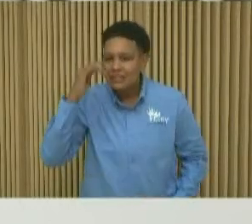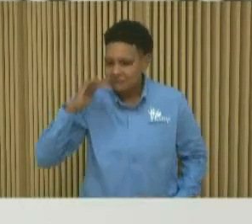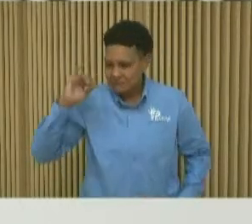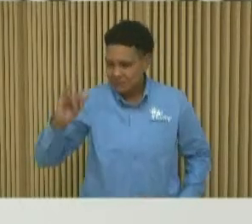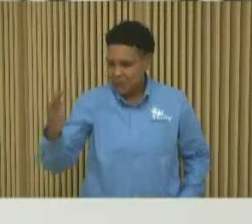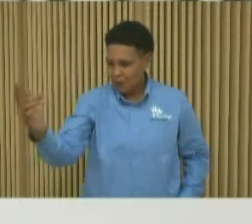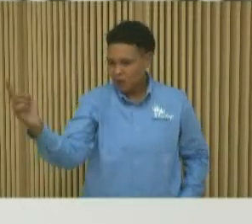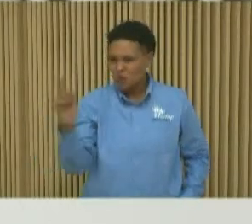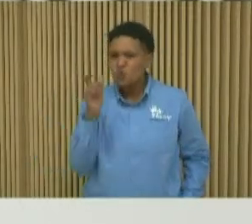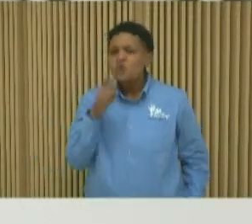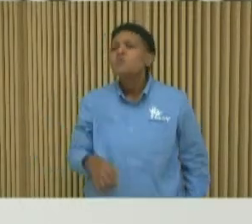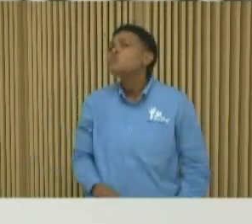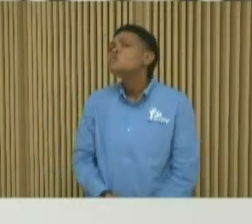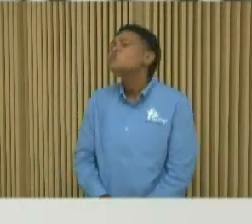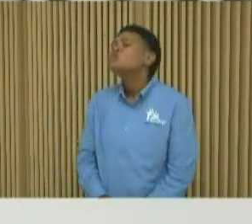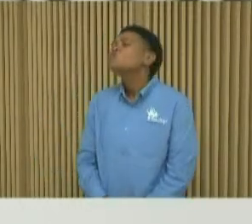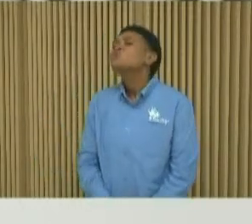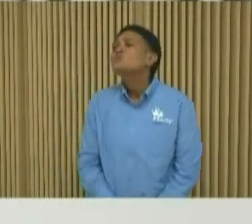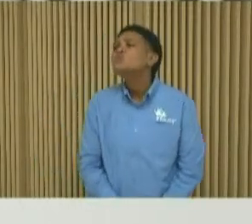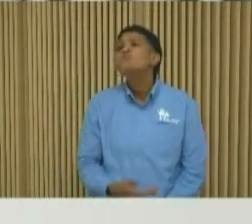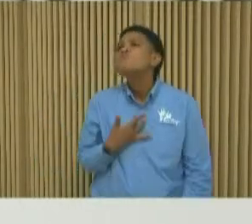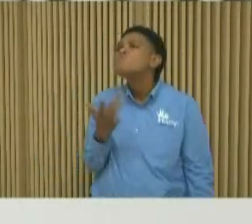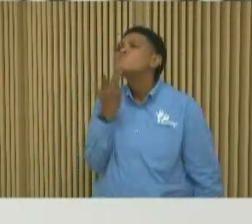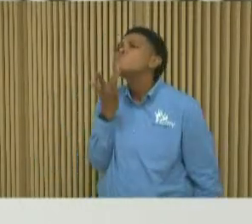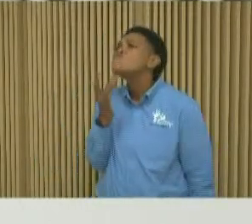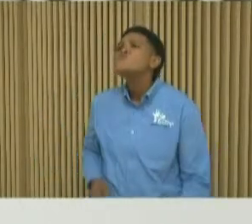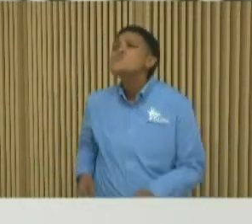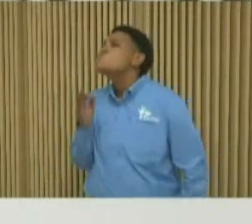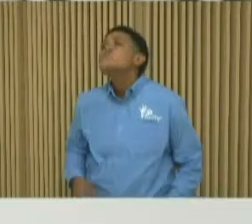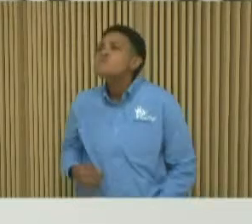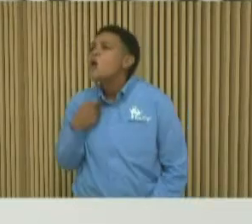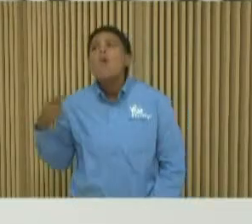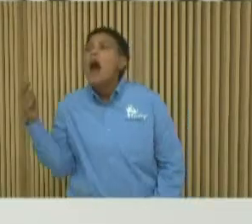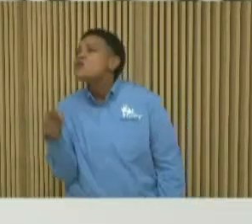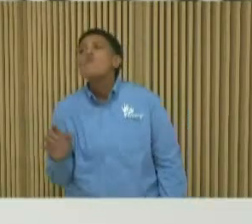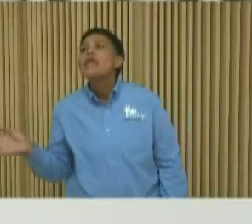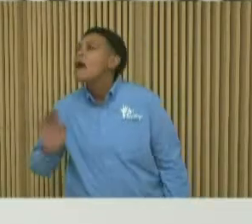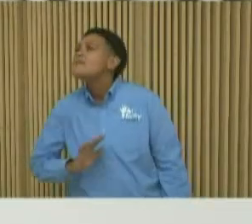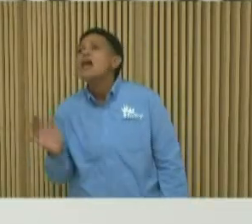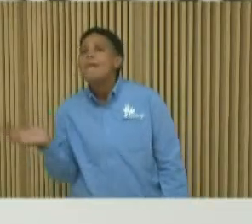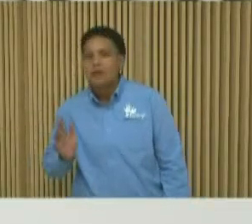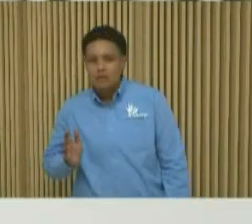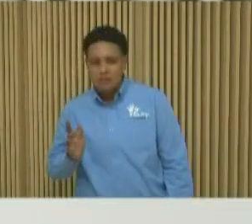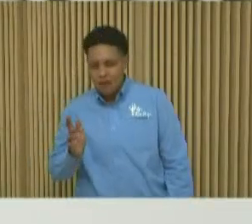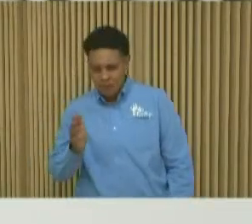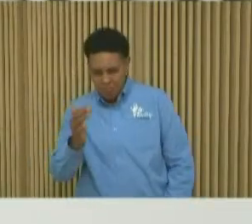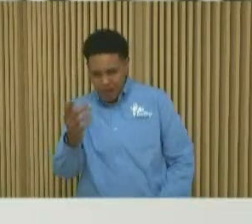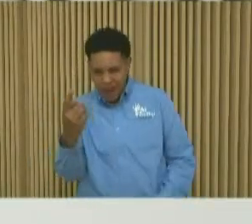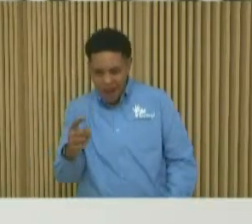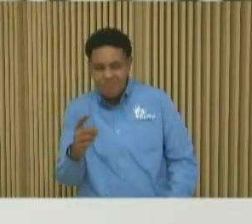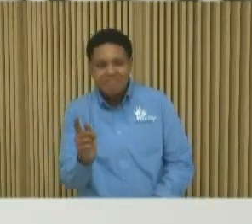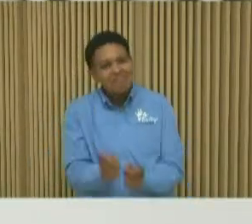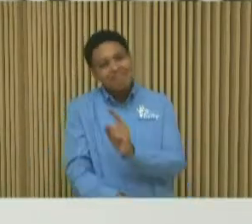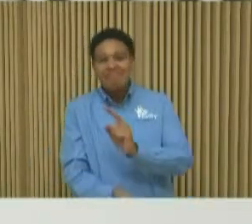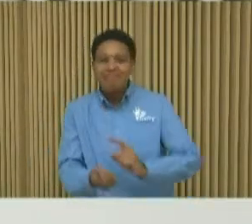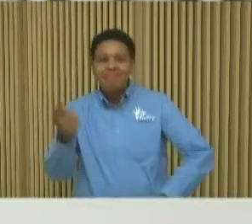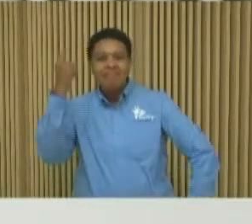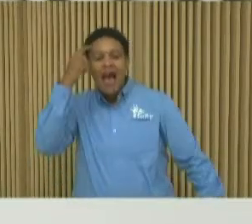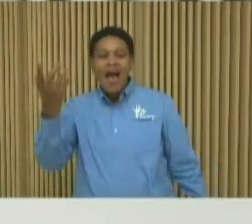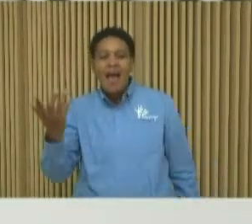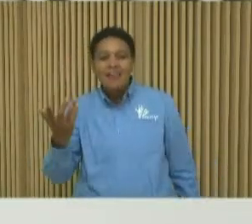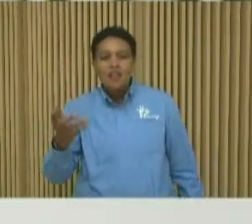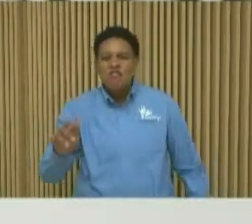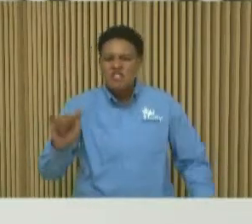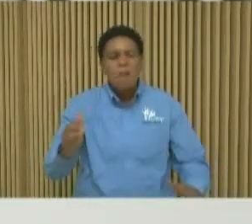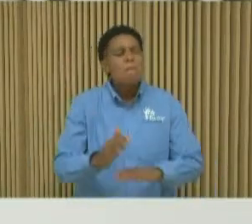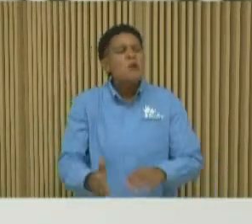person who just told you that I want the court to deal with my matter. Or if it's the same person who just said to you, I don't have